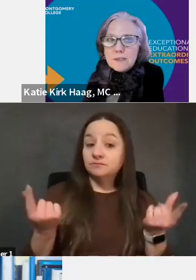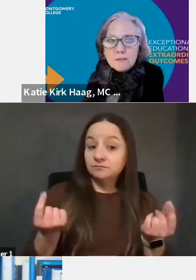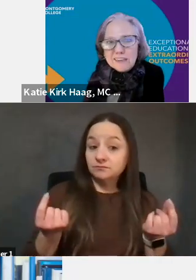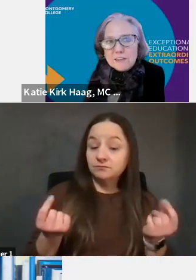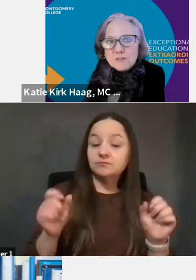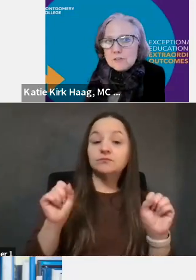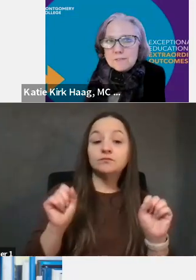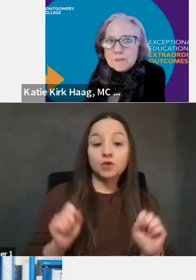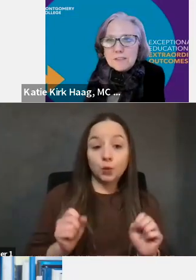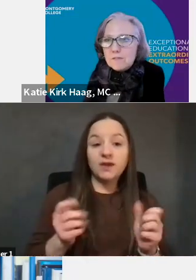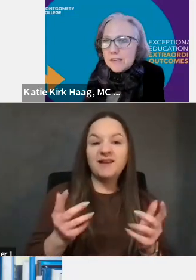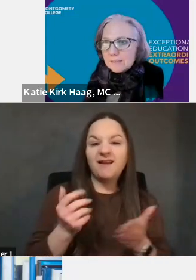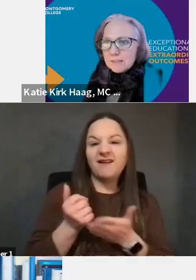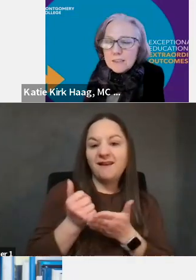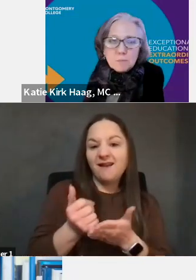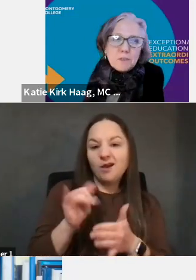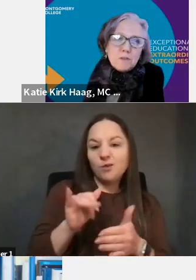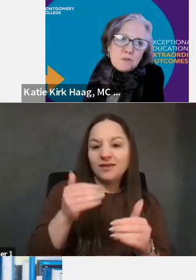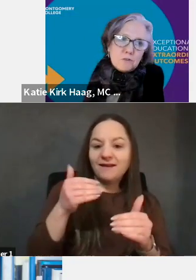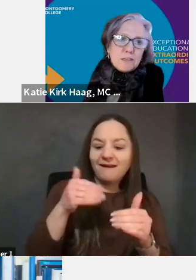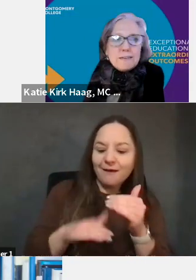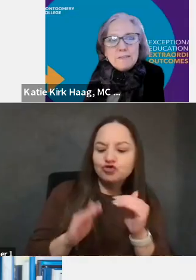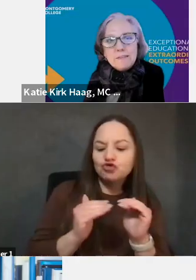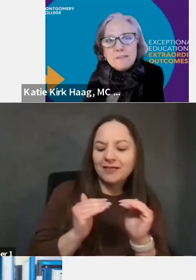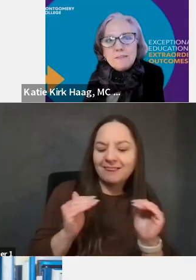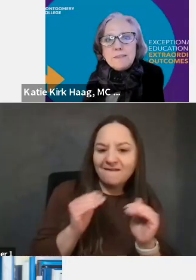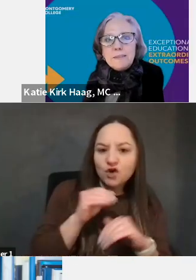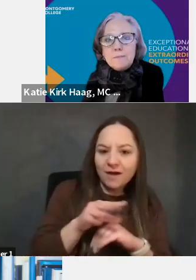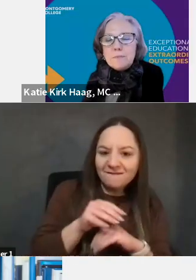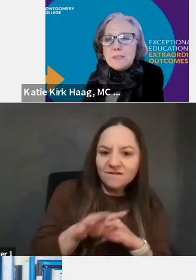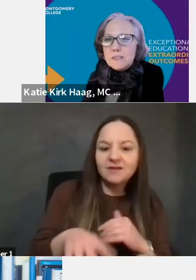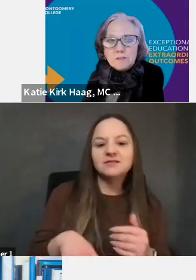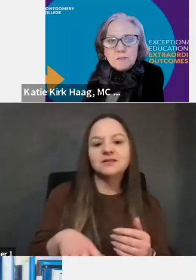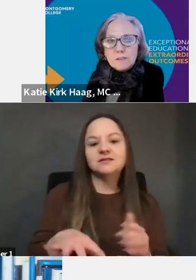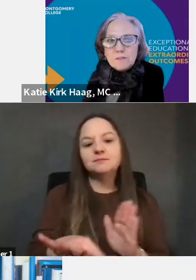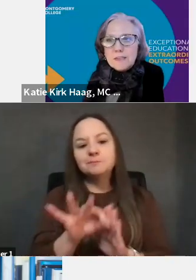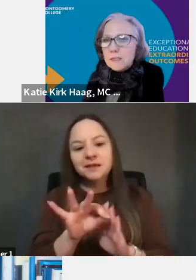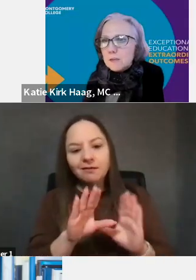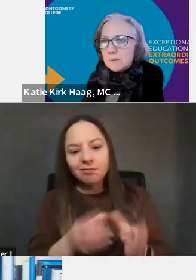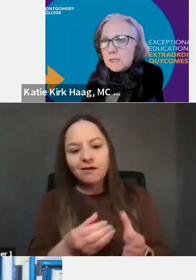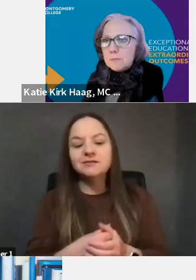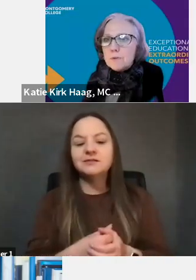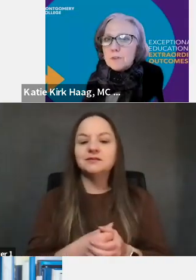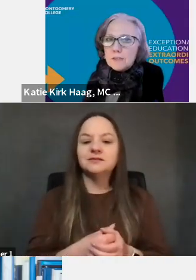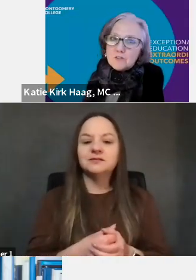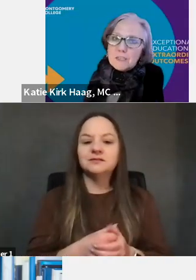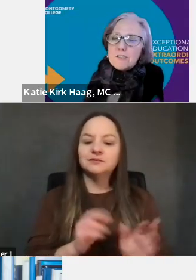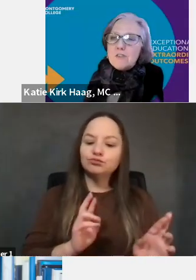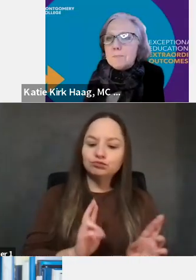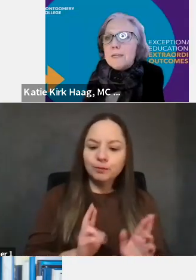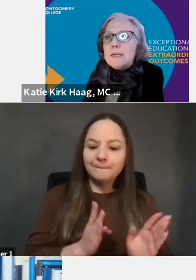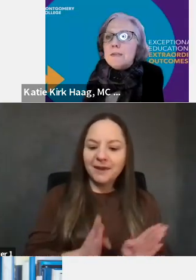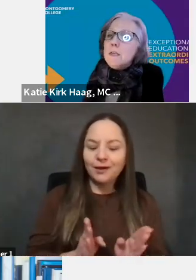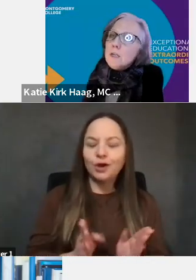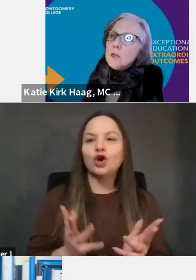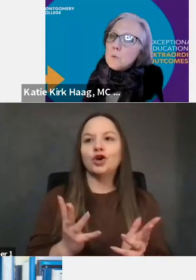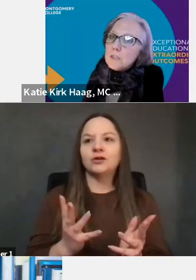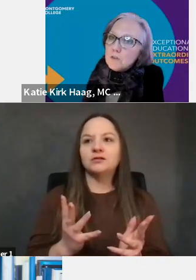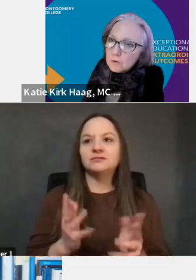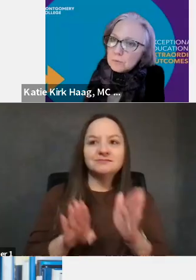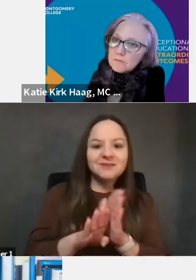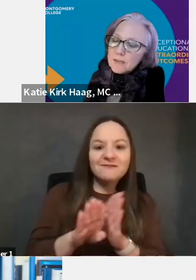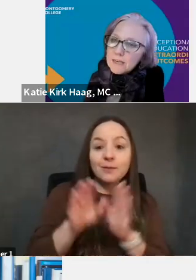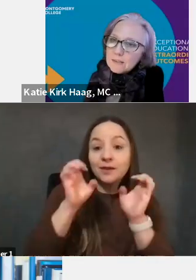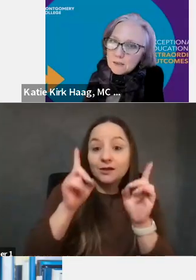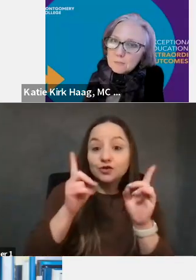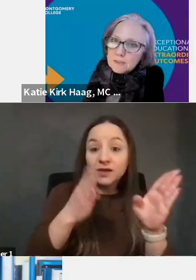some of the kind of entry-level advising, helping you choose classes, getting yourself set up, come up with your education plan. We